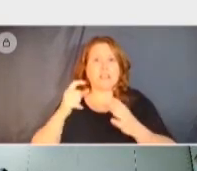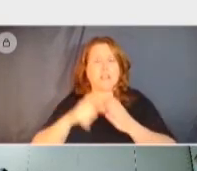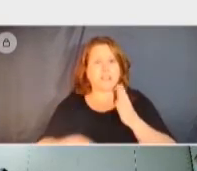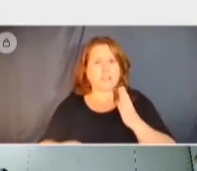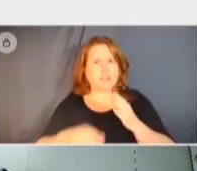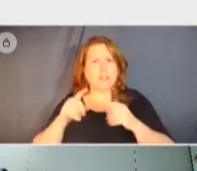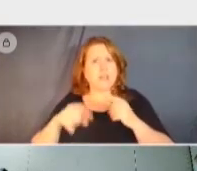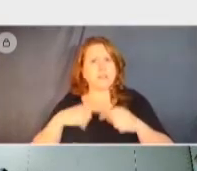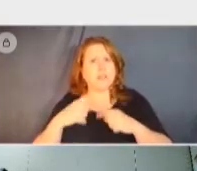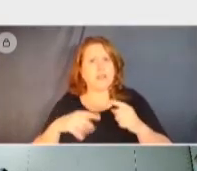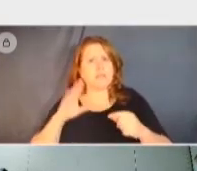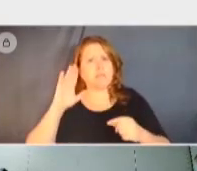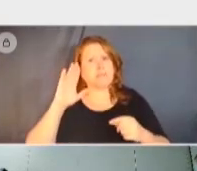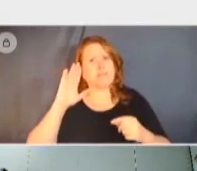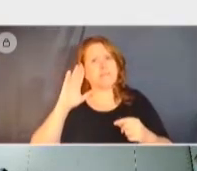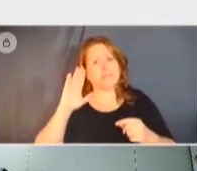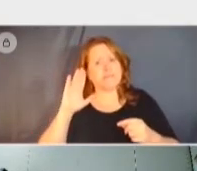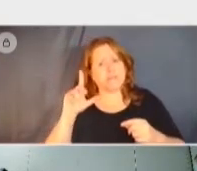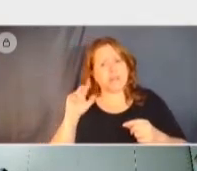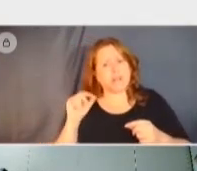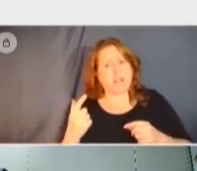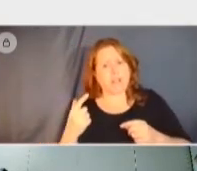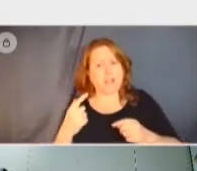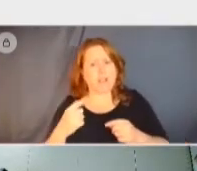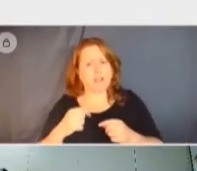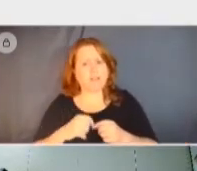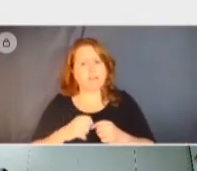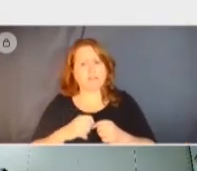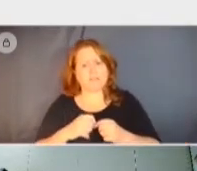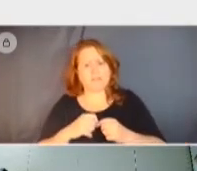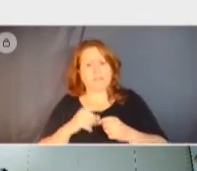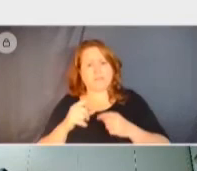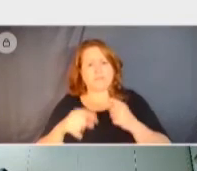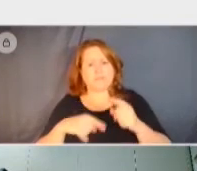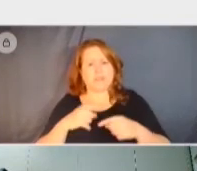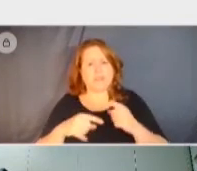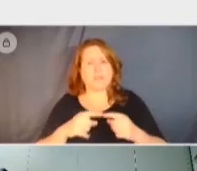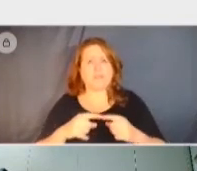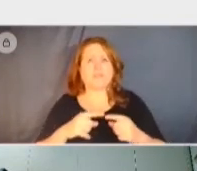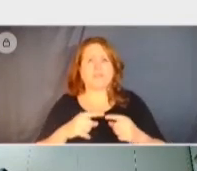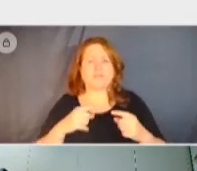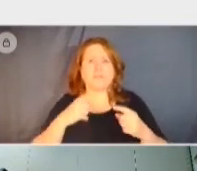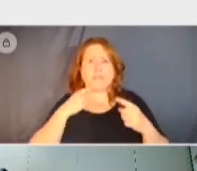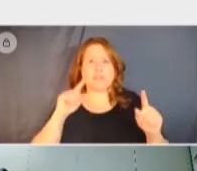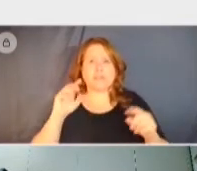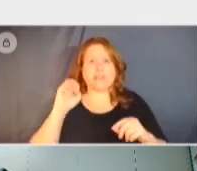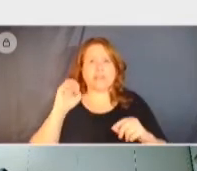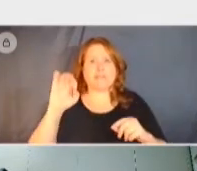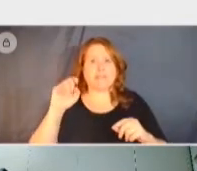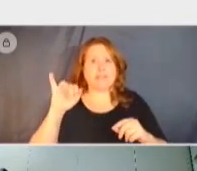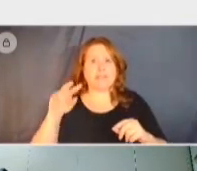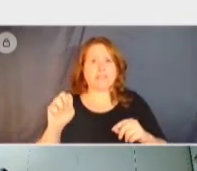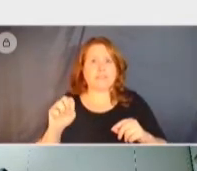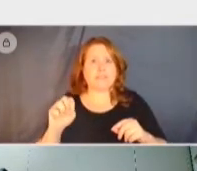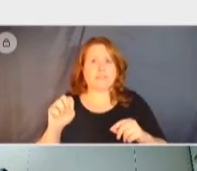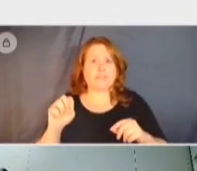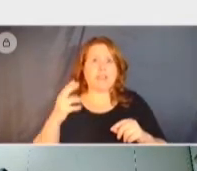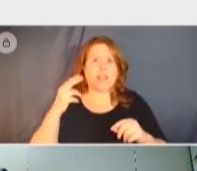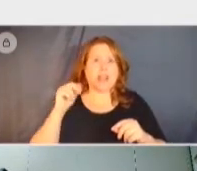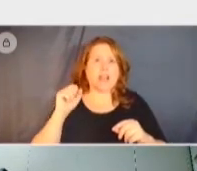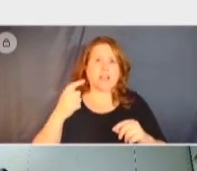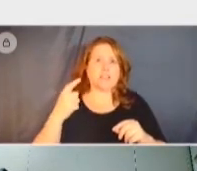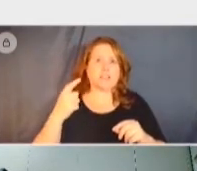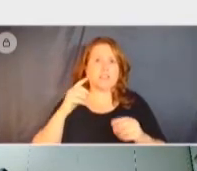March. The issue affected the Expresso BMD and focused on the hash checking procedure, for which the purpose is to verify